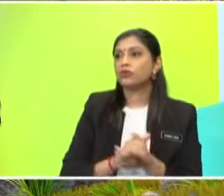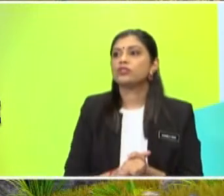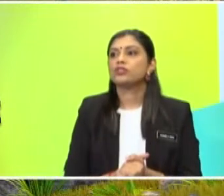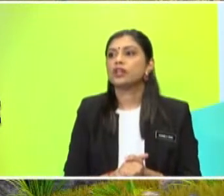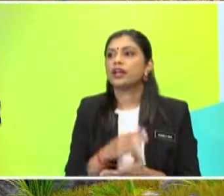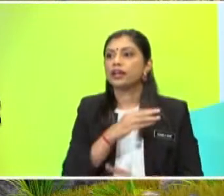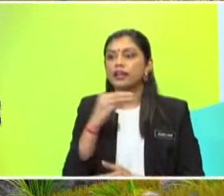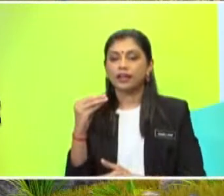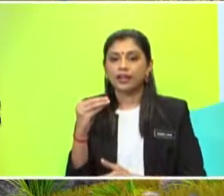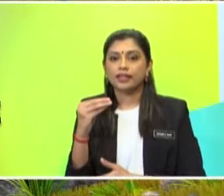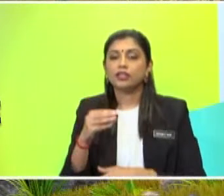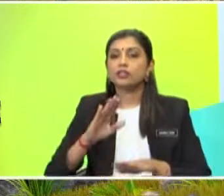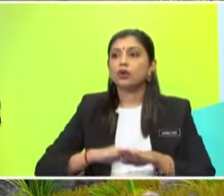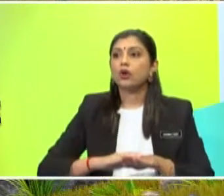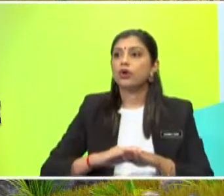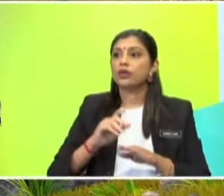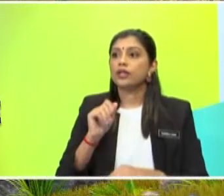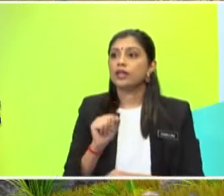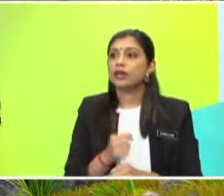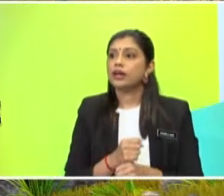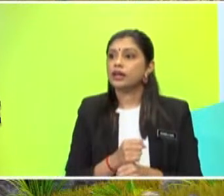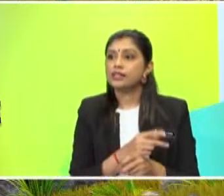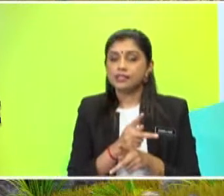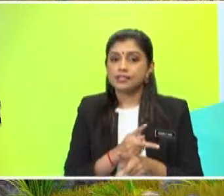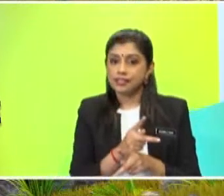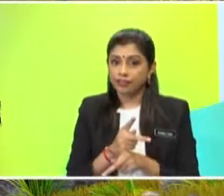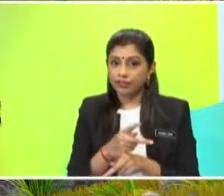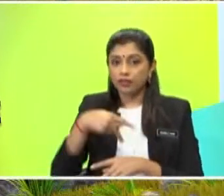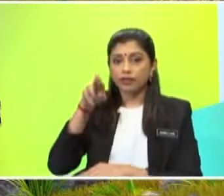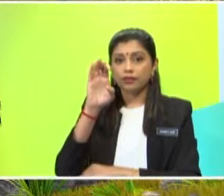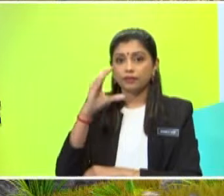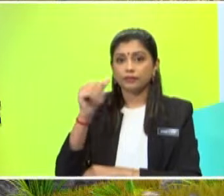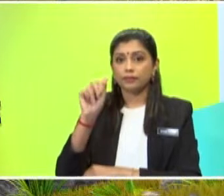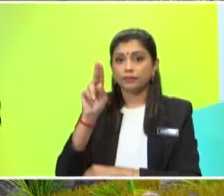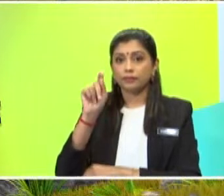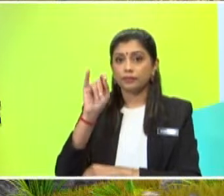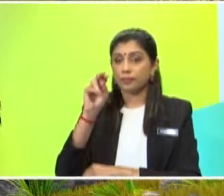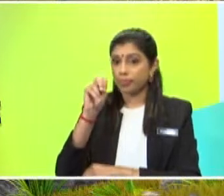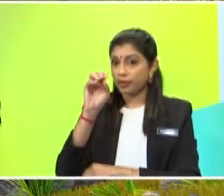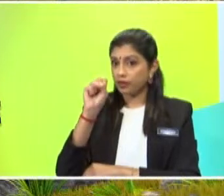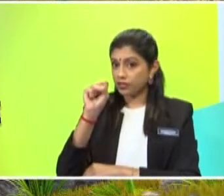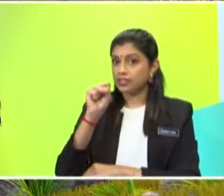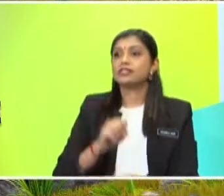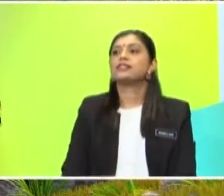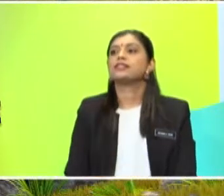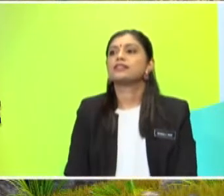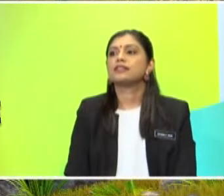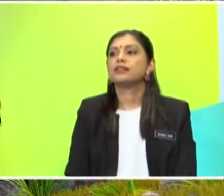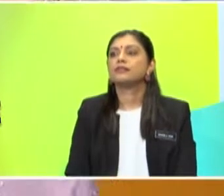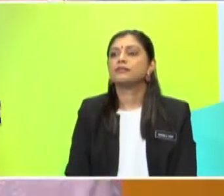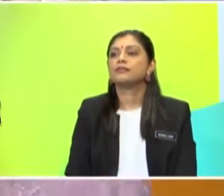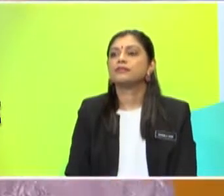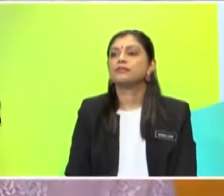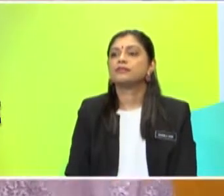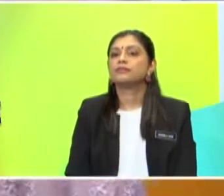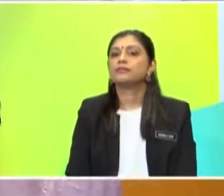year in Shah Alam. I need your advice to make it a lively one. Fina. Thank you, Zarif, also known as Fina.